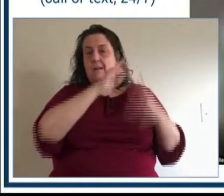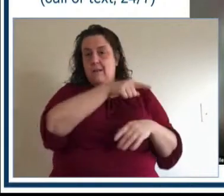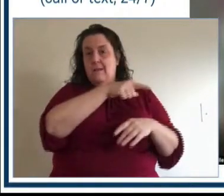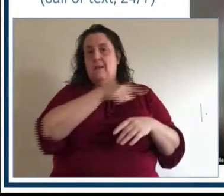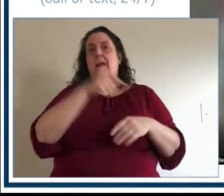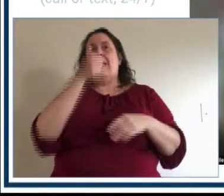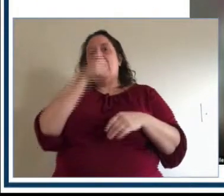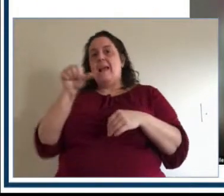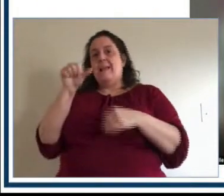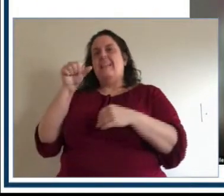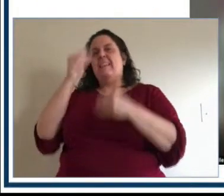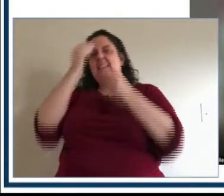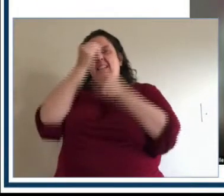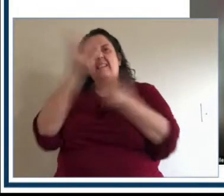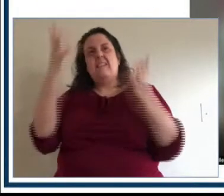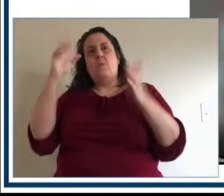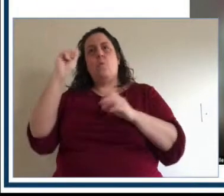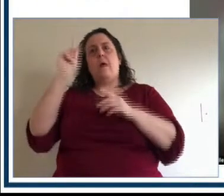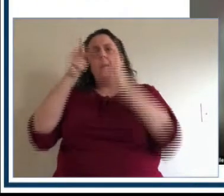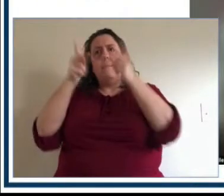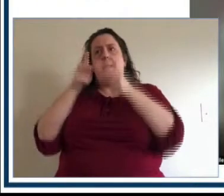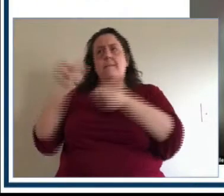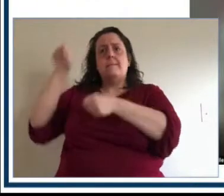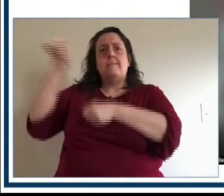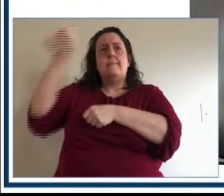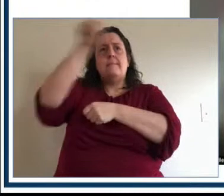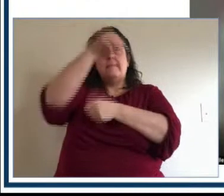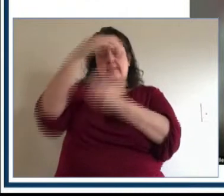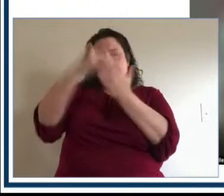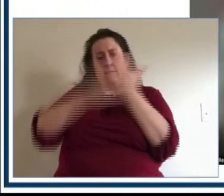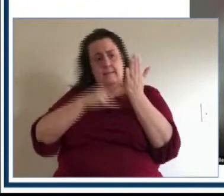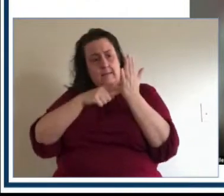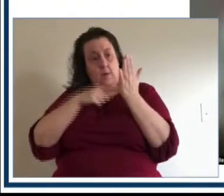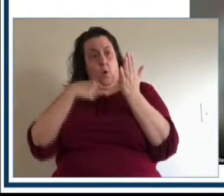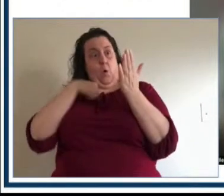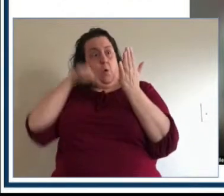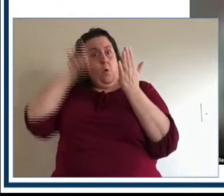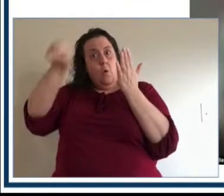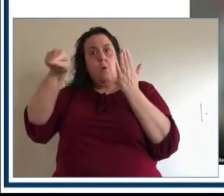exposure notices should book an appointment online.